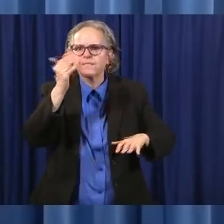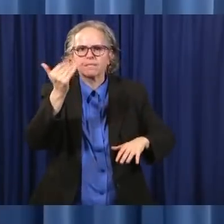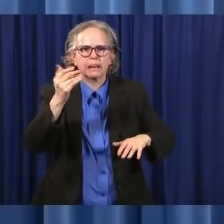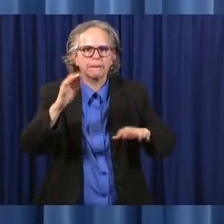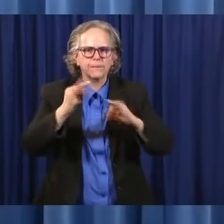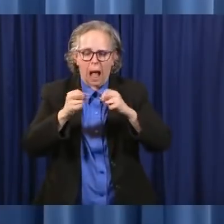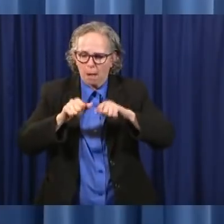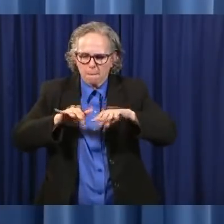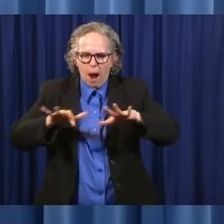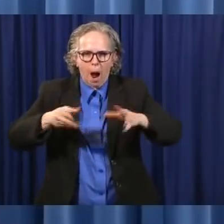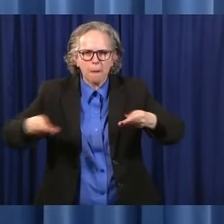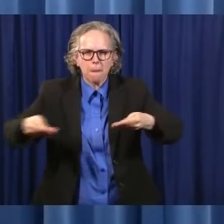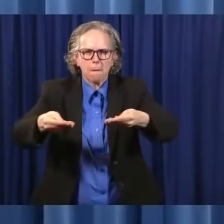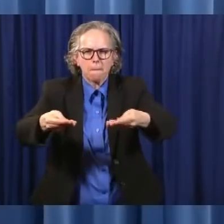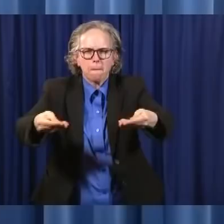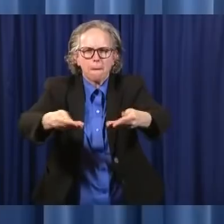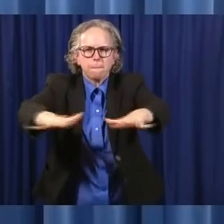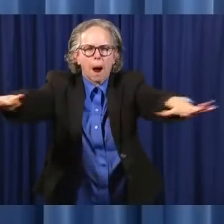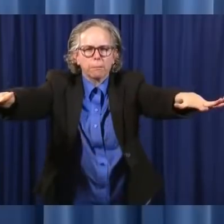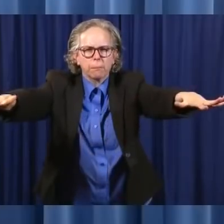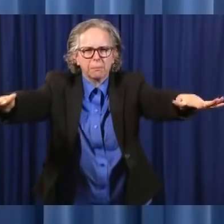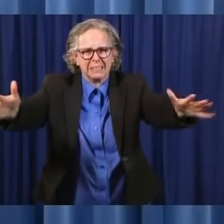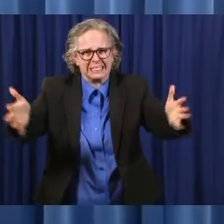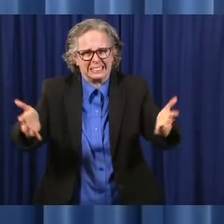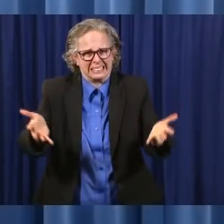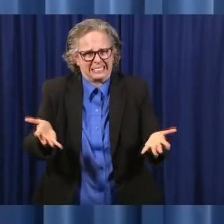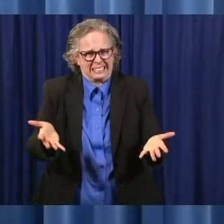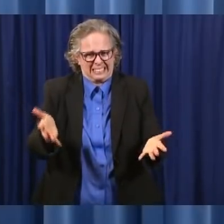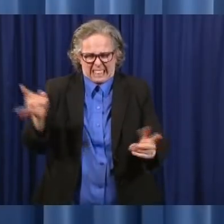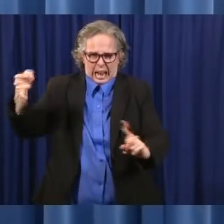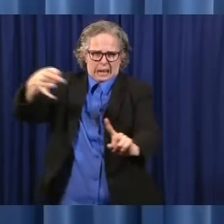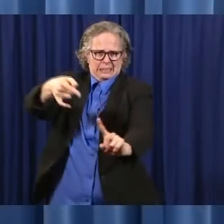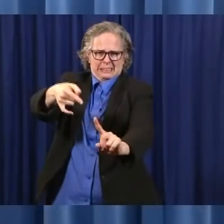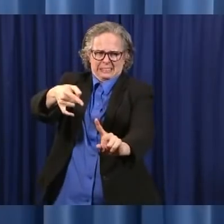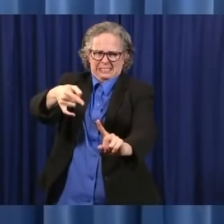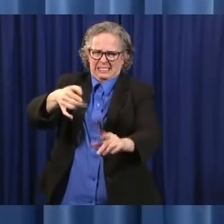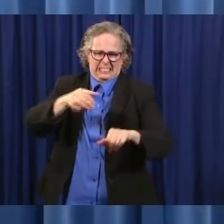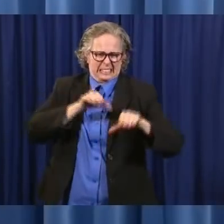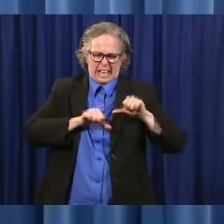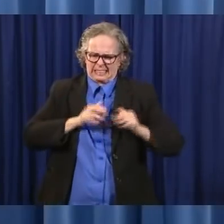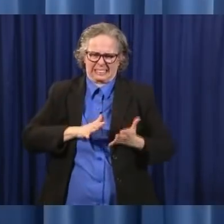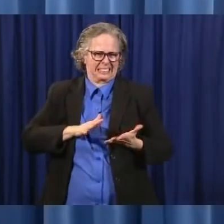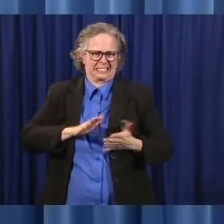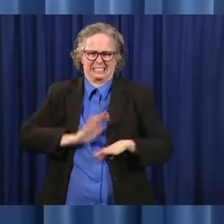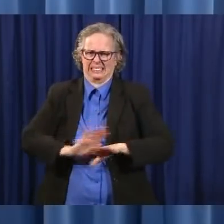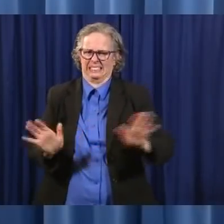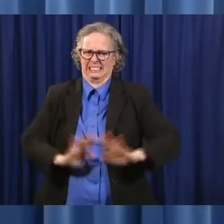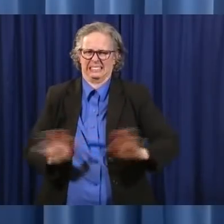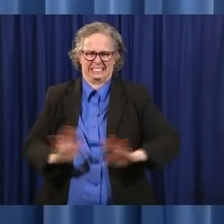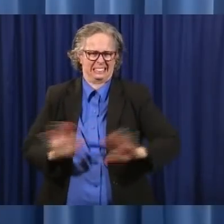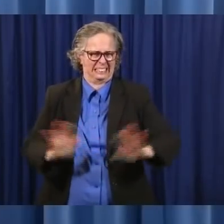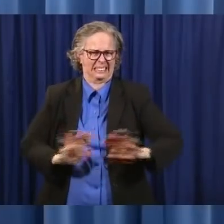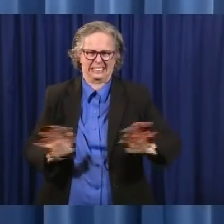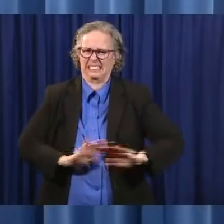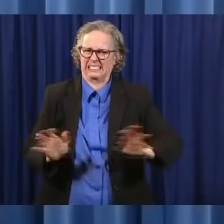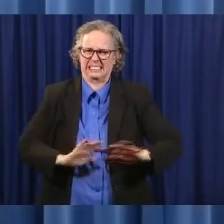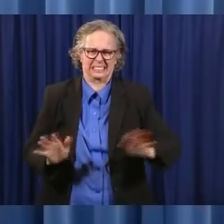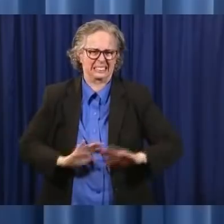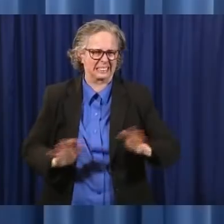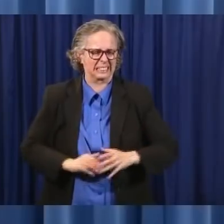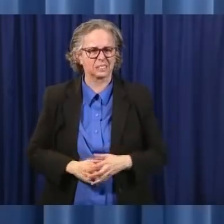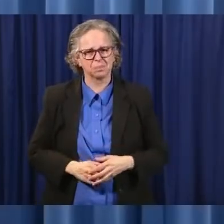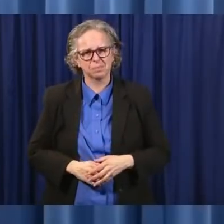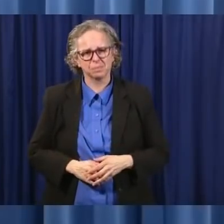those families. So I think the scientists would tell you that one of the most important things you do early on is the